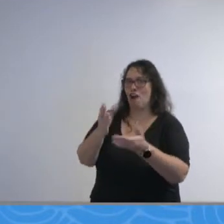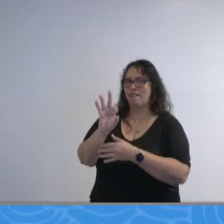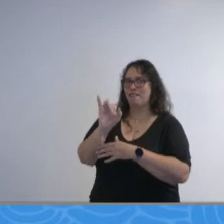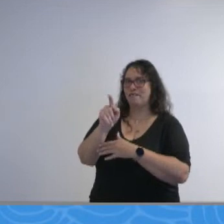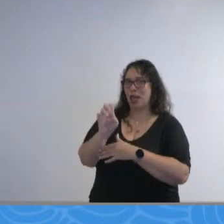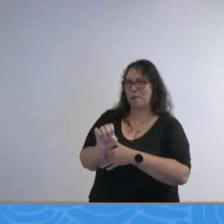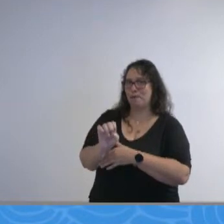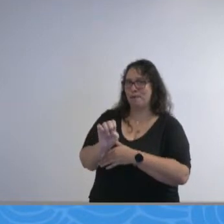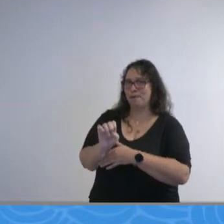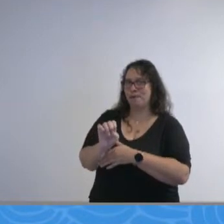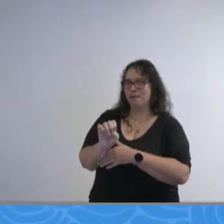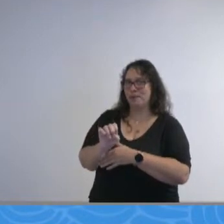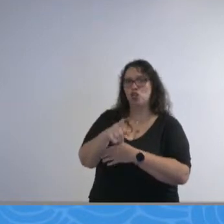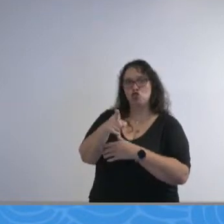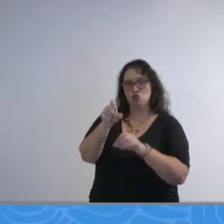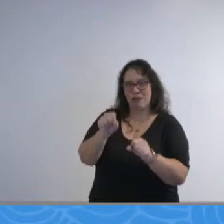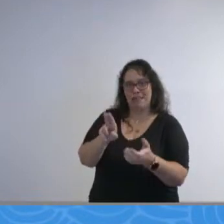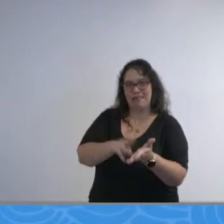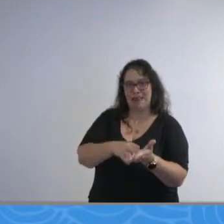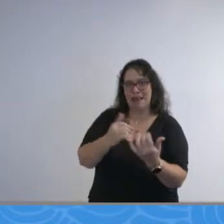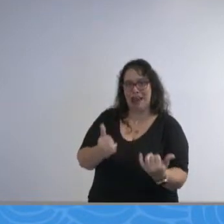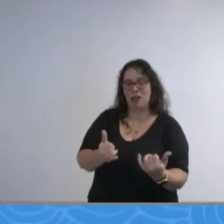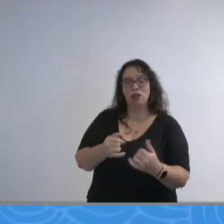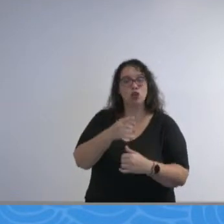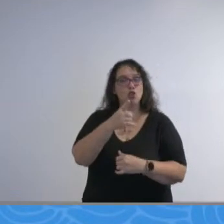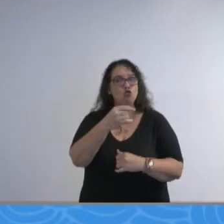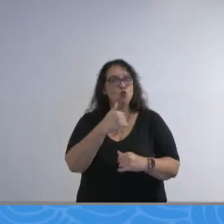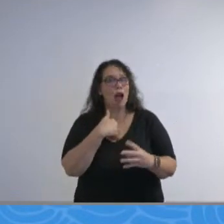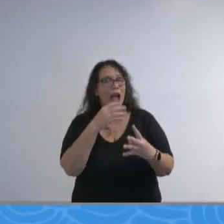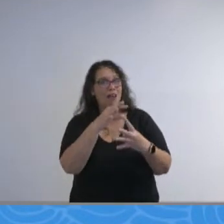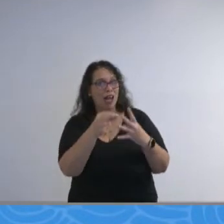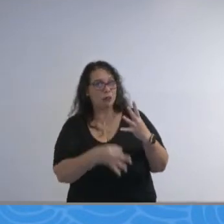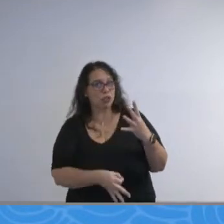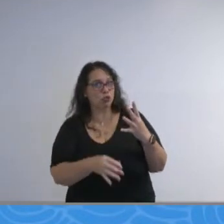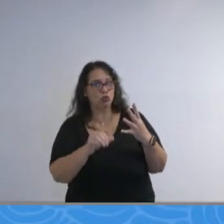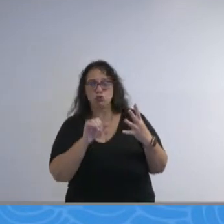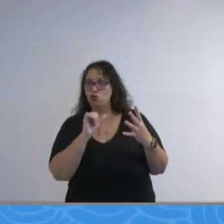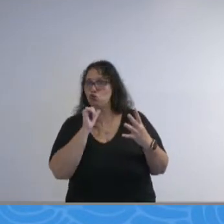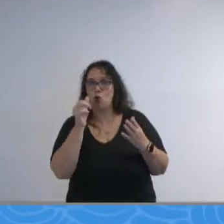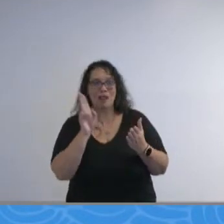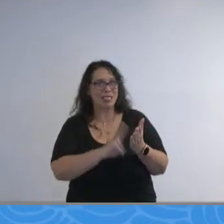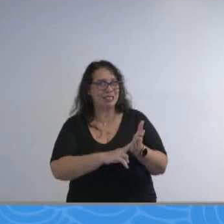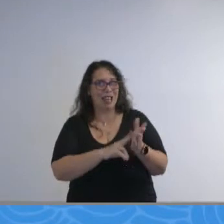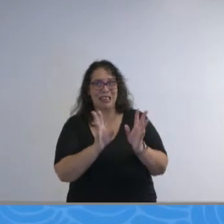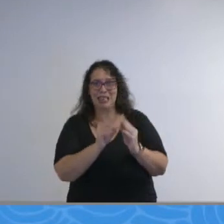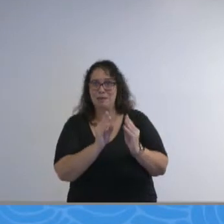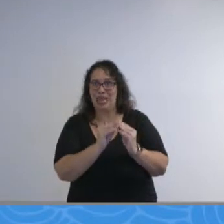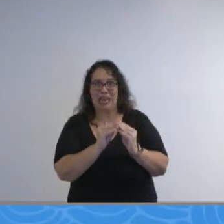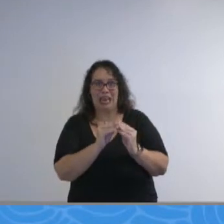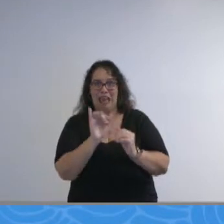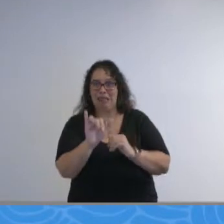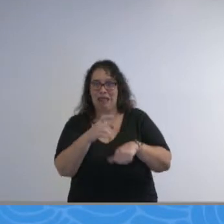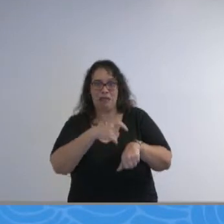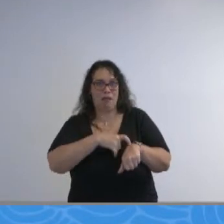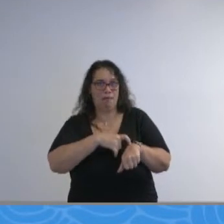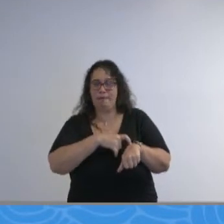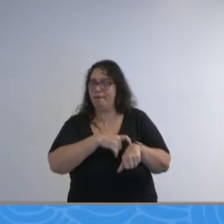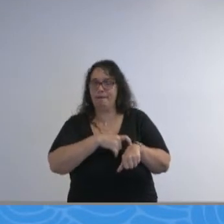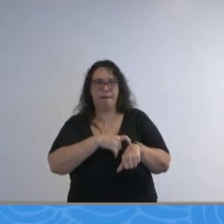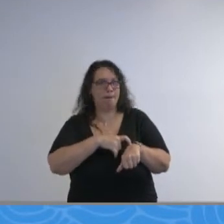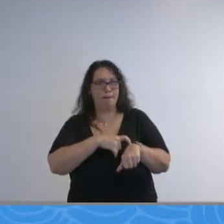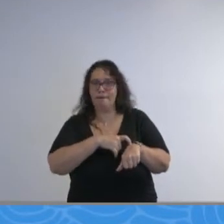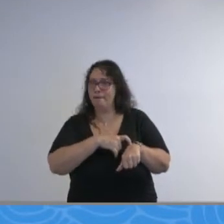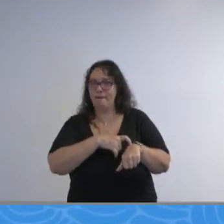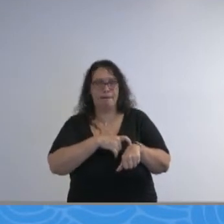sign now. You have options. You do not have to sign at the meeting itself. You do not have to sign